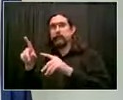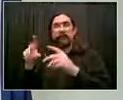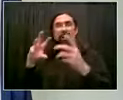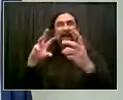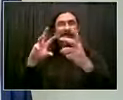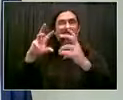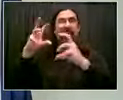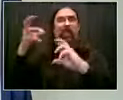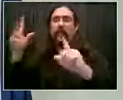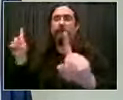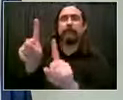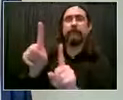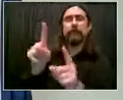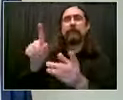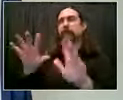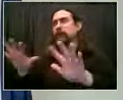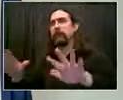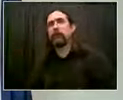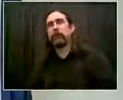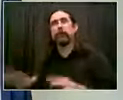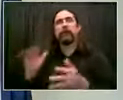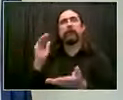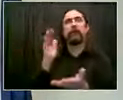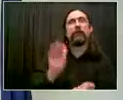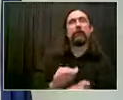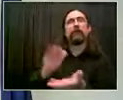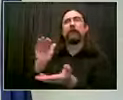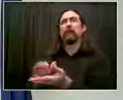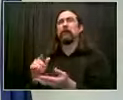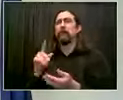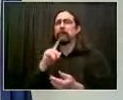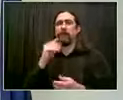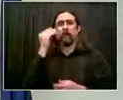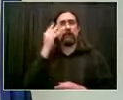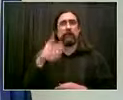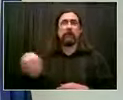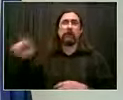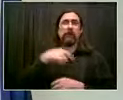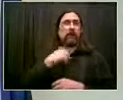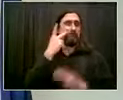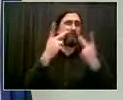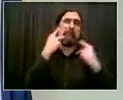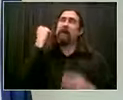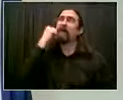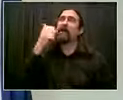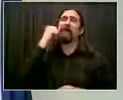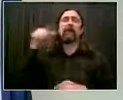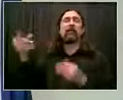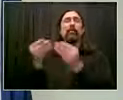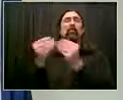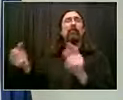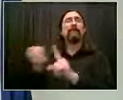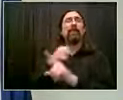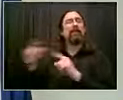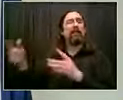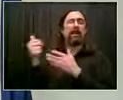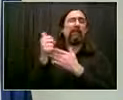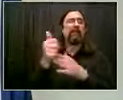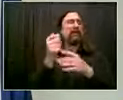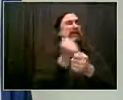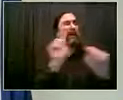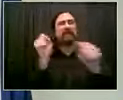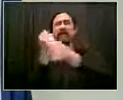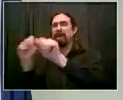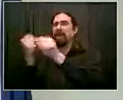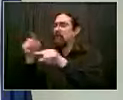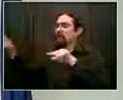them to walk the witnesses in. That's not their job. Their job is to be in the community, to be credible messengers to